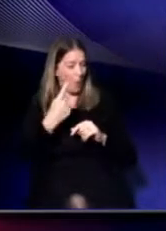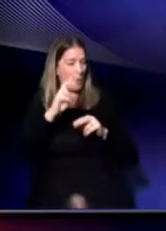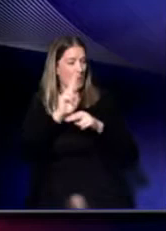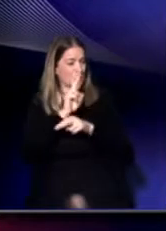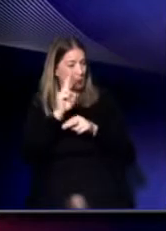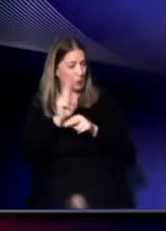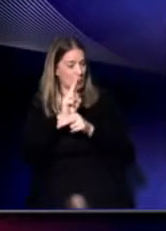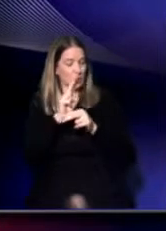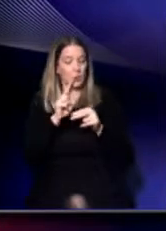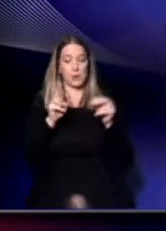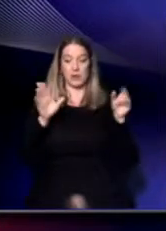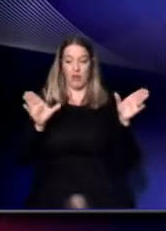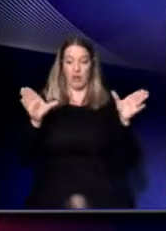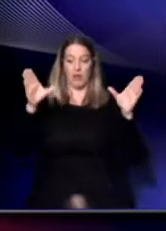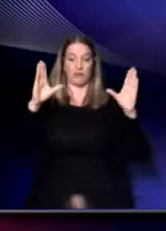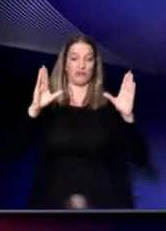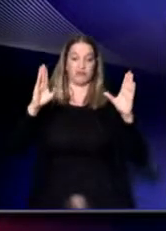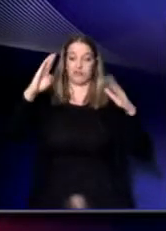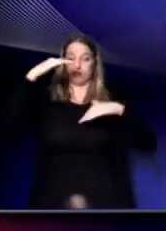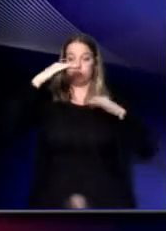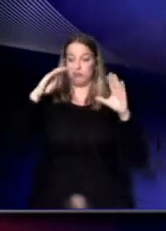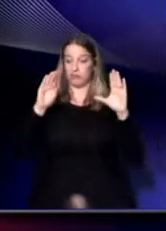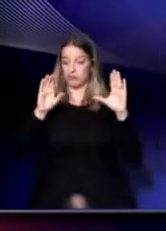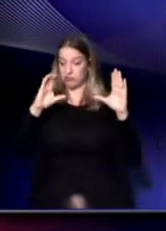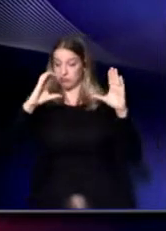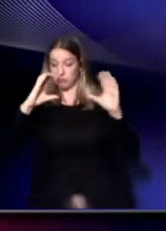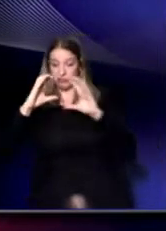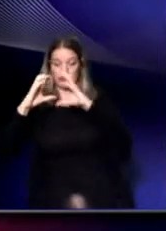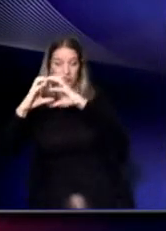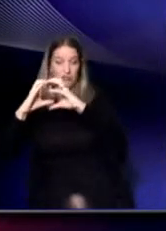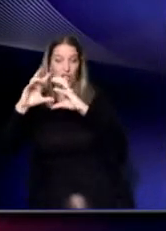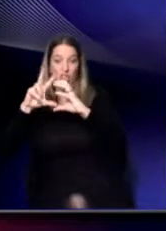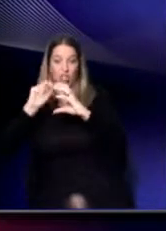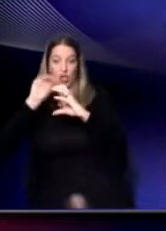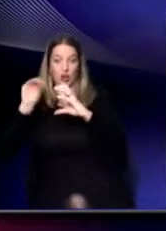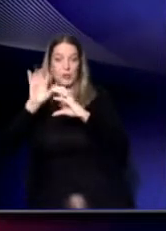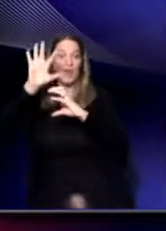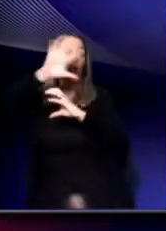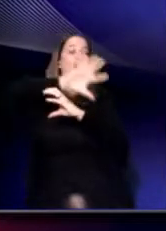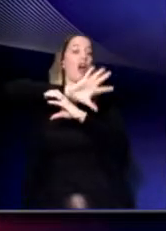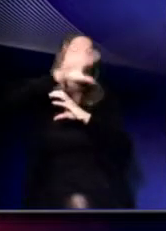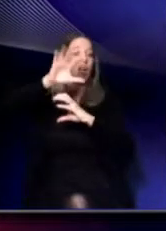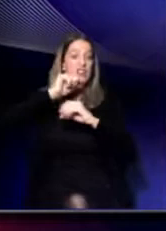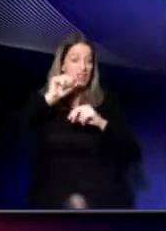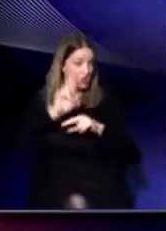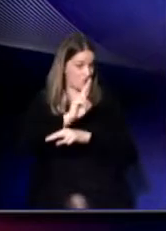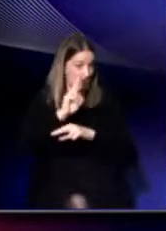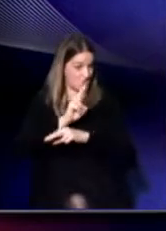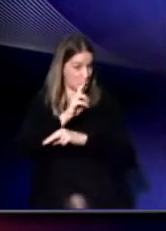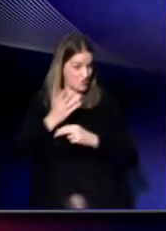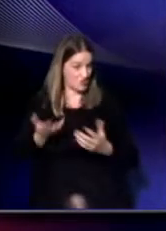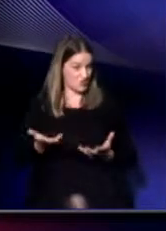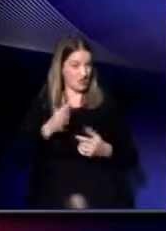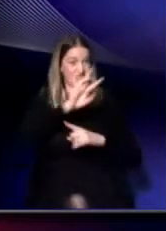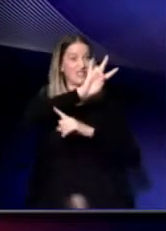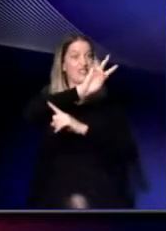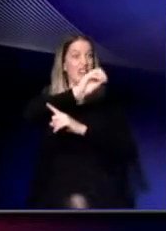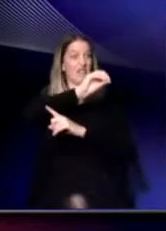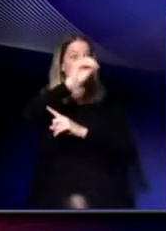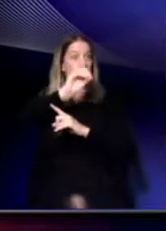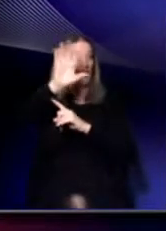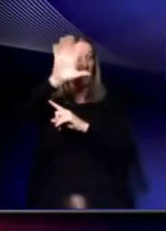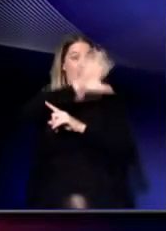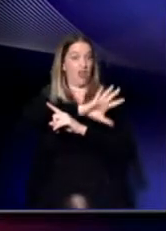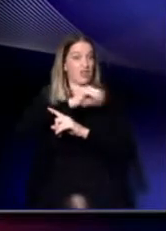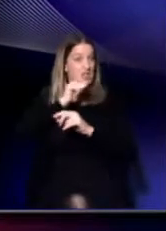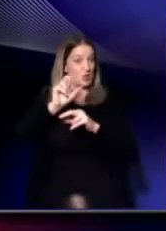available space? 70% goes unused?